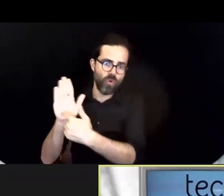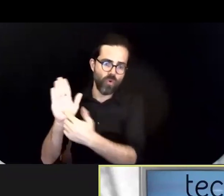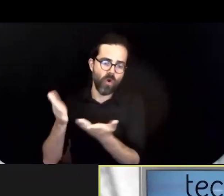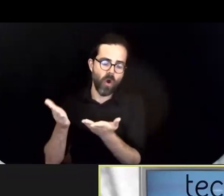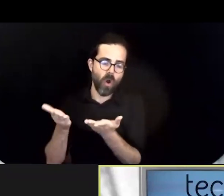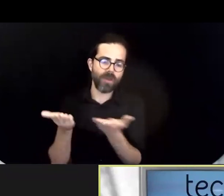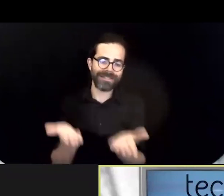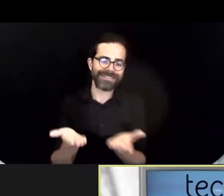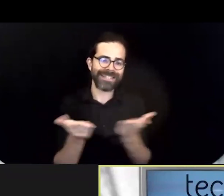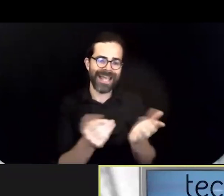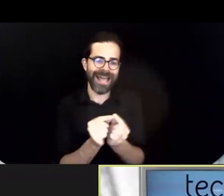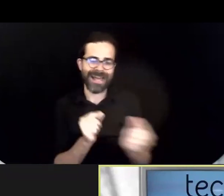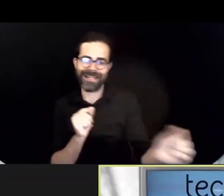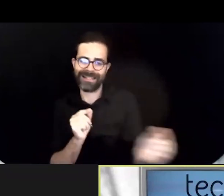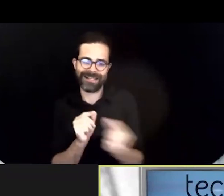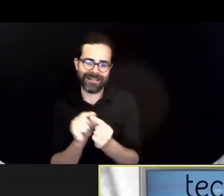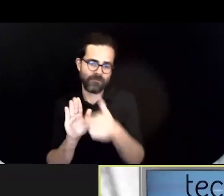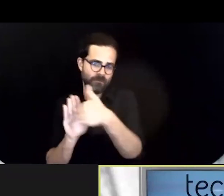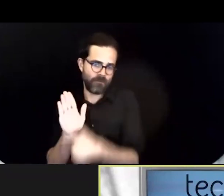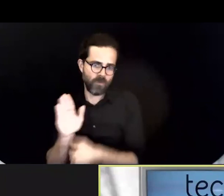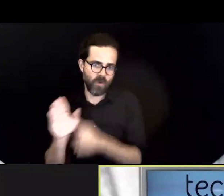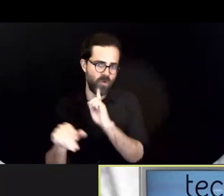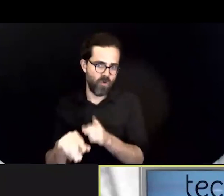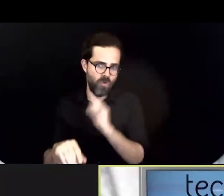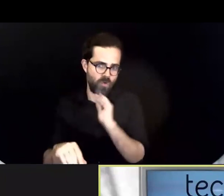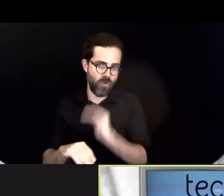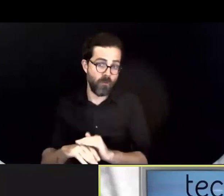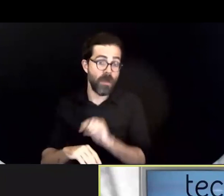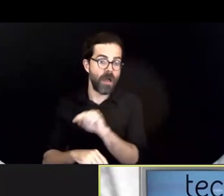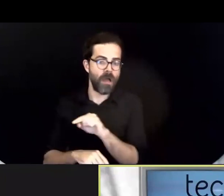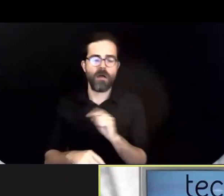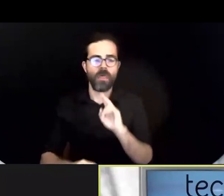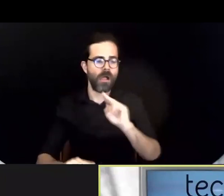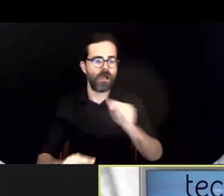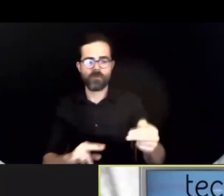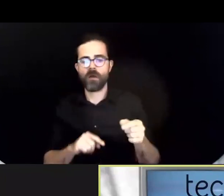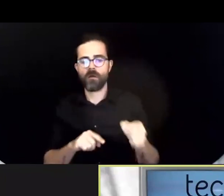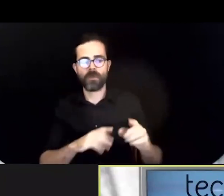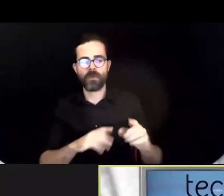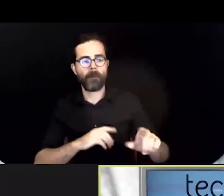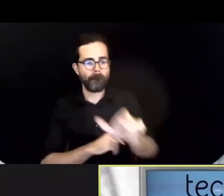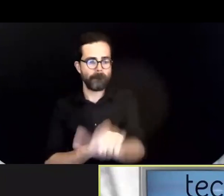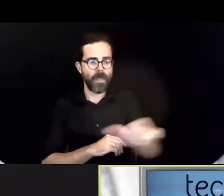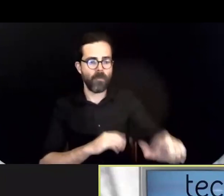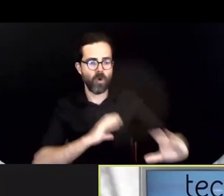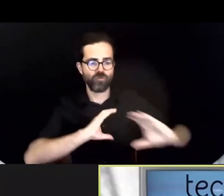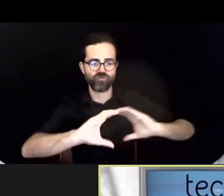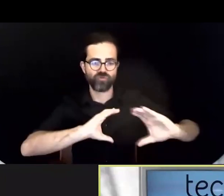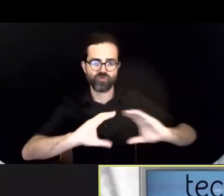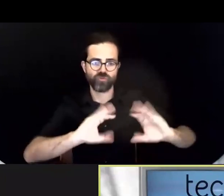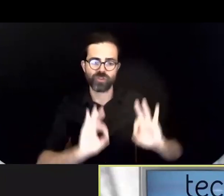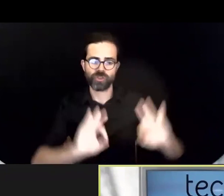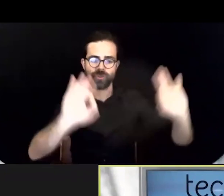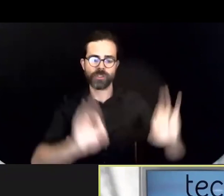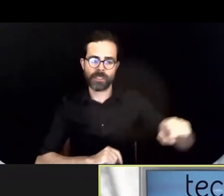give the answer to the people that need some special ways to communicate. And there are still